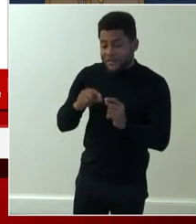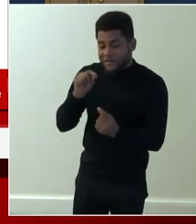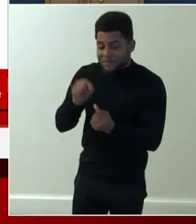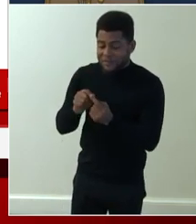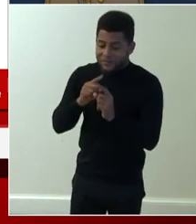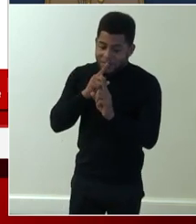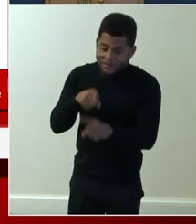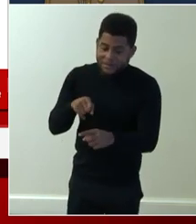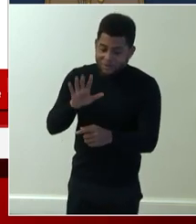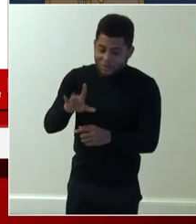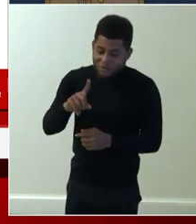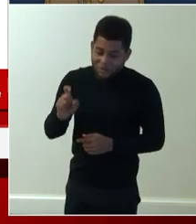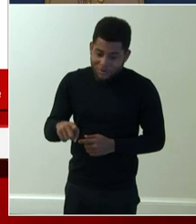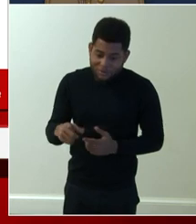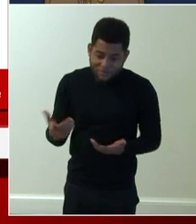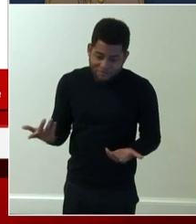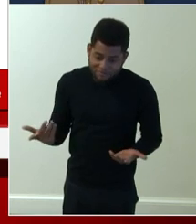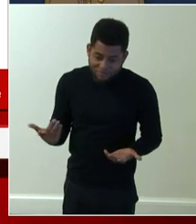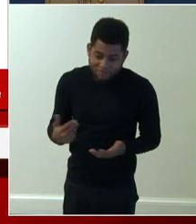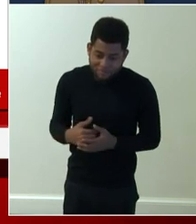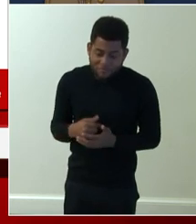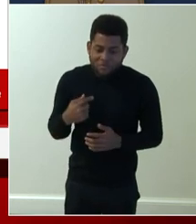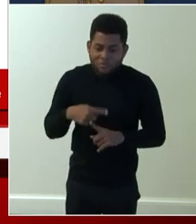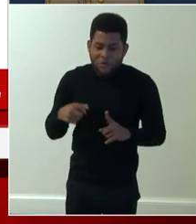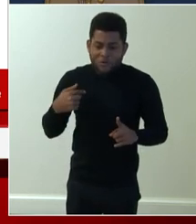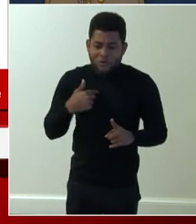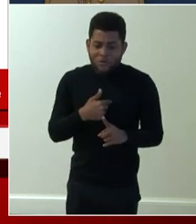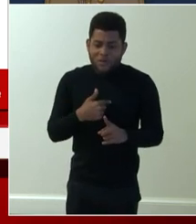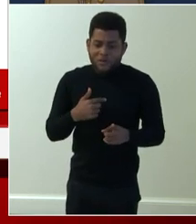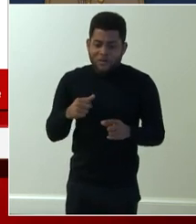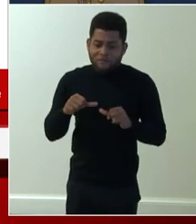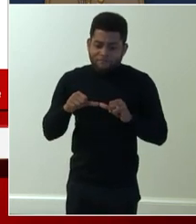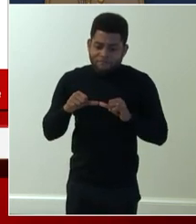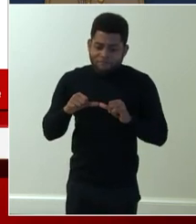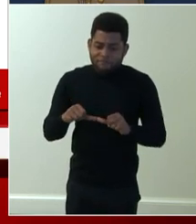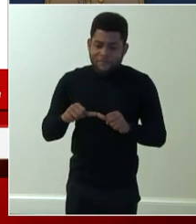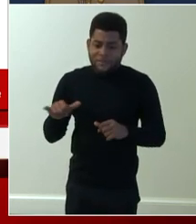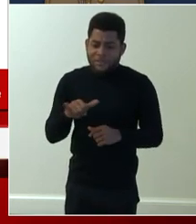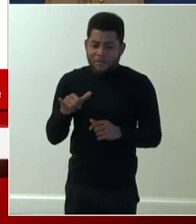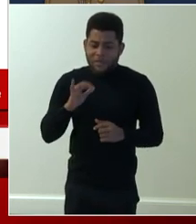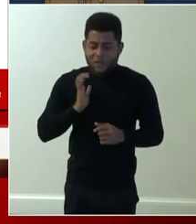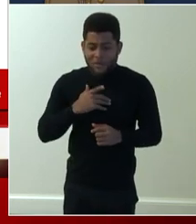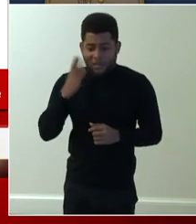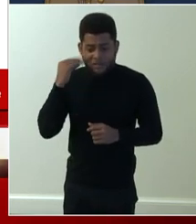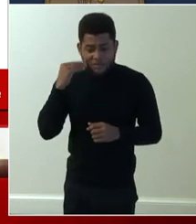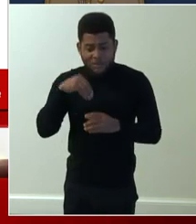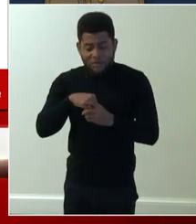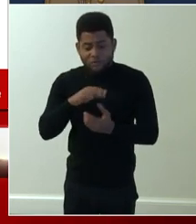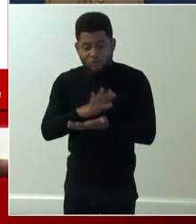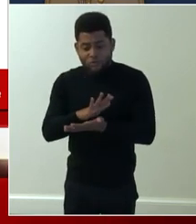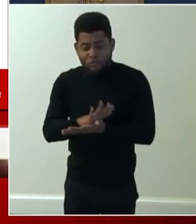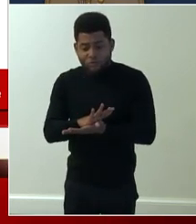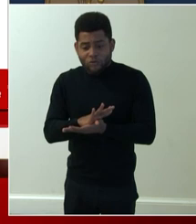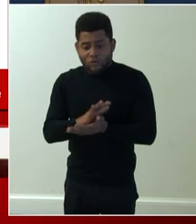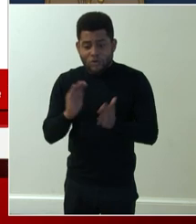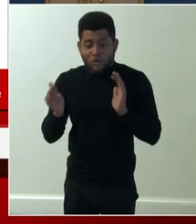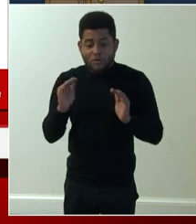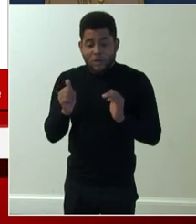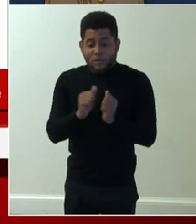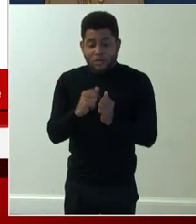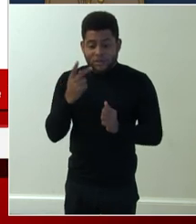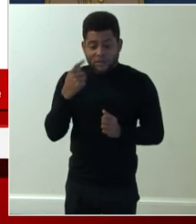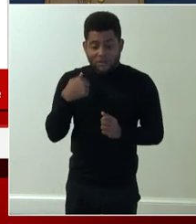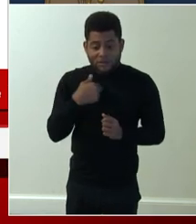at schools, obviously, but we have seen throughout the pandemic that our experience in schools mirrors what we see in